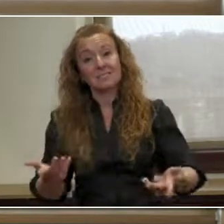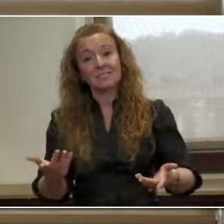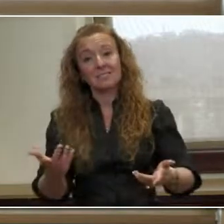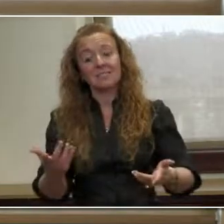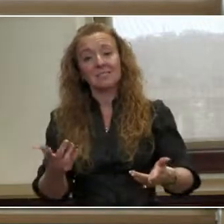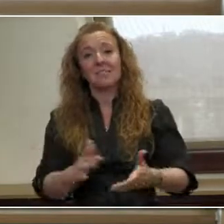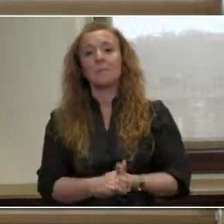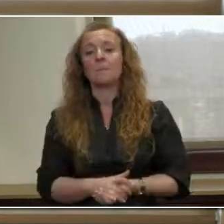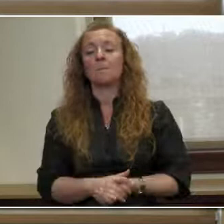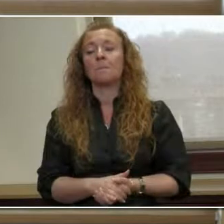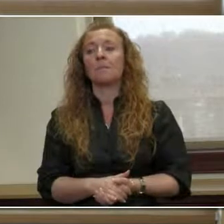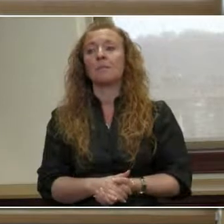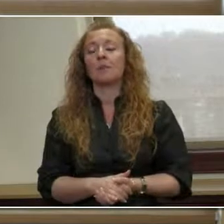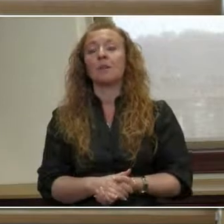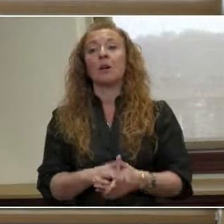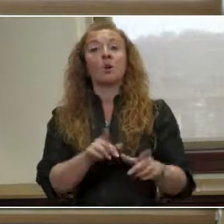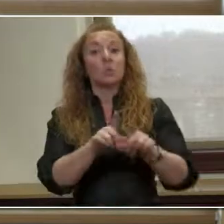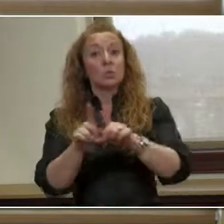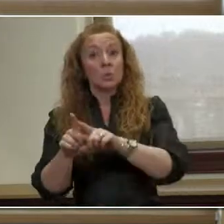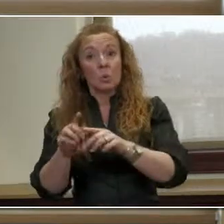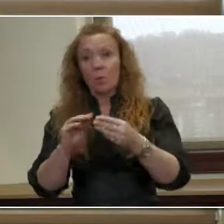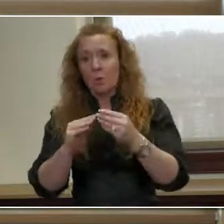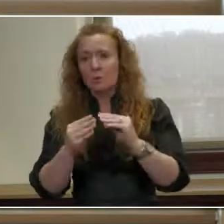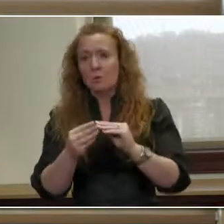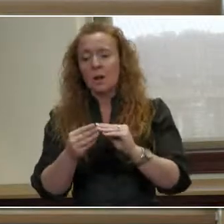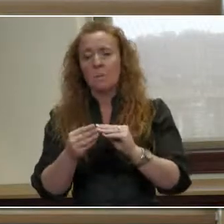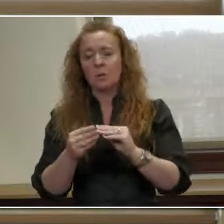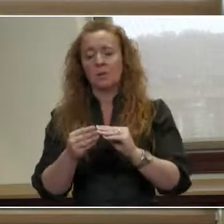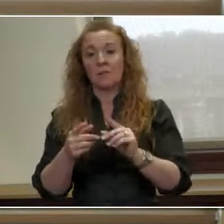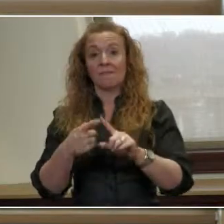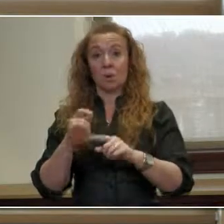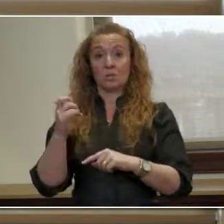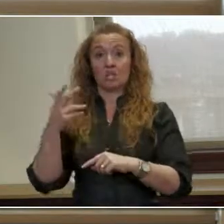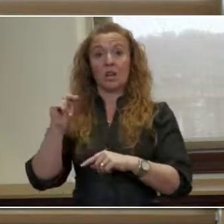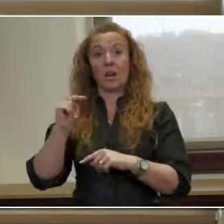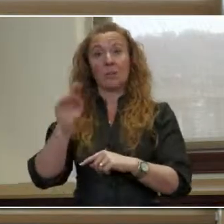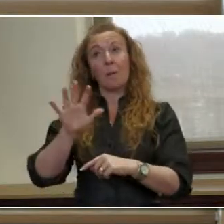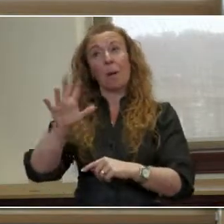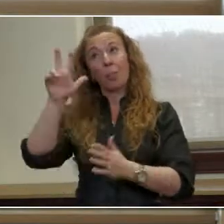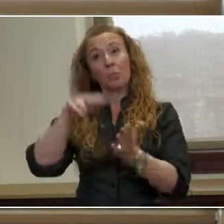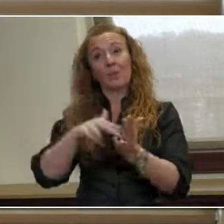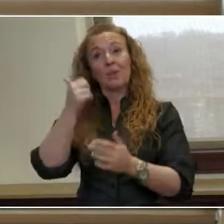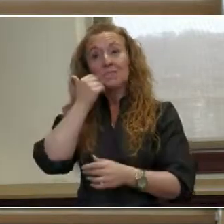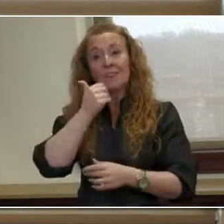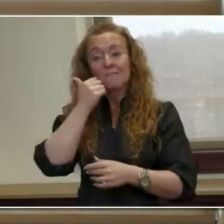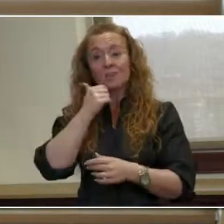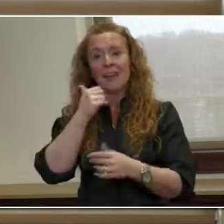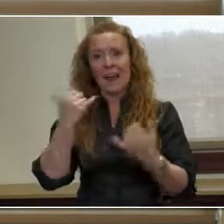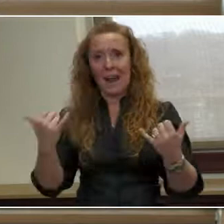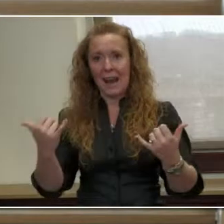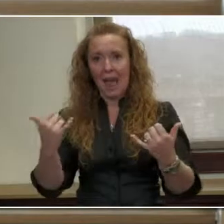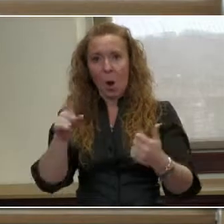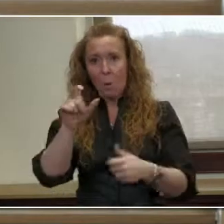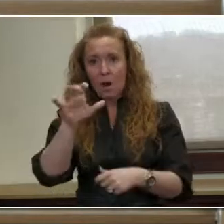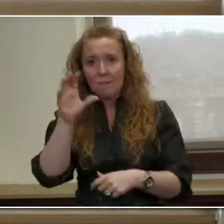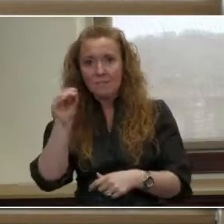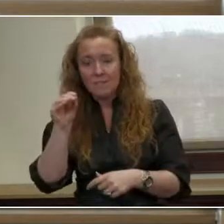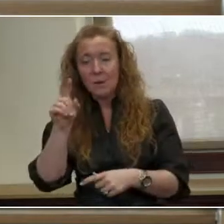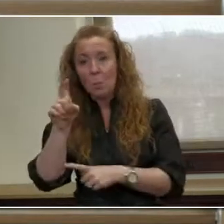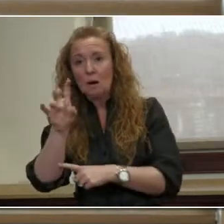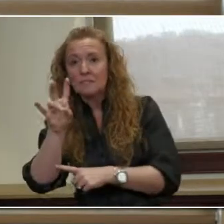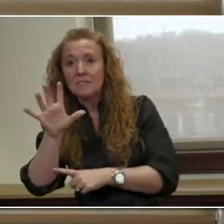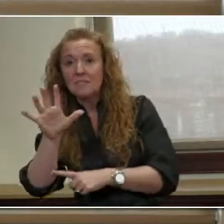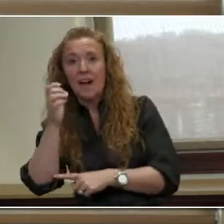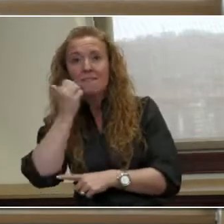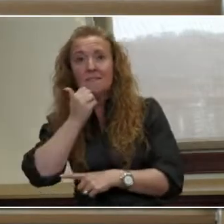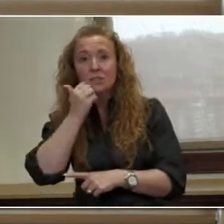are vaccinated. Also, those numbers that were in mid-January, around 3,000 per day, coming down to 150 to